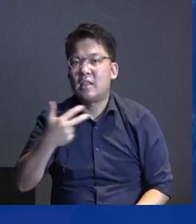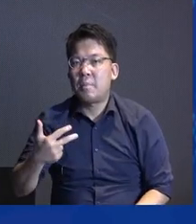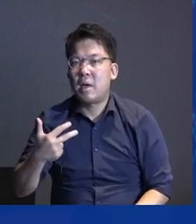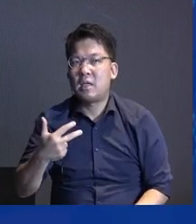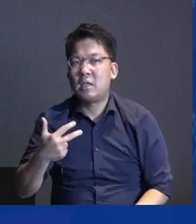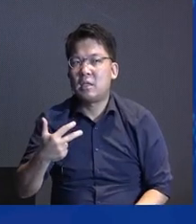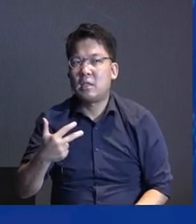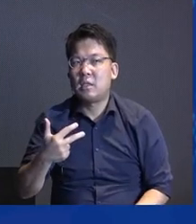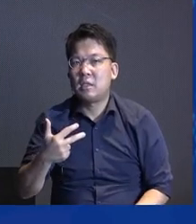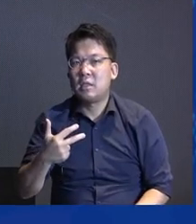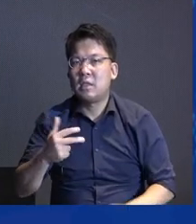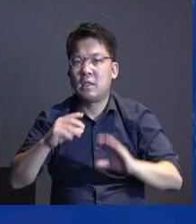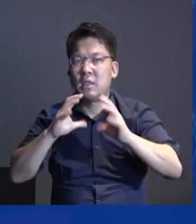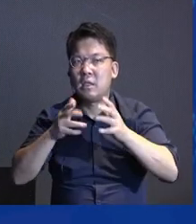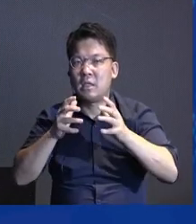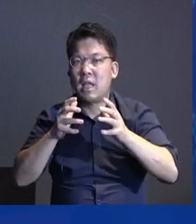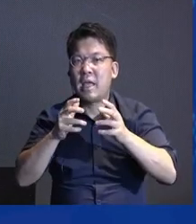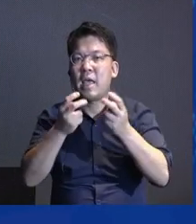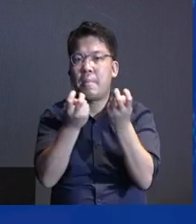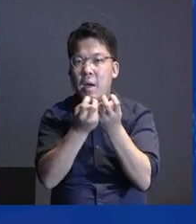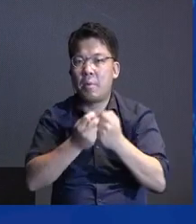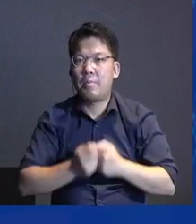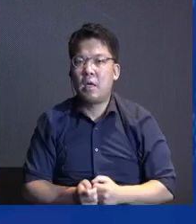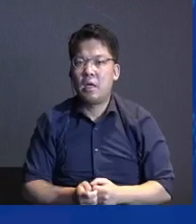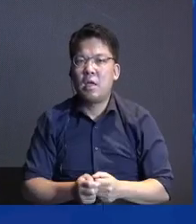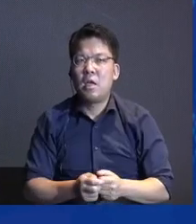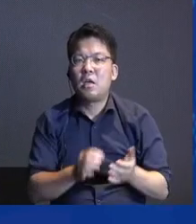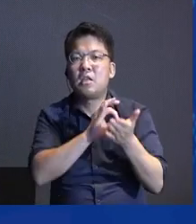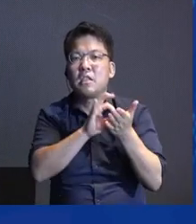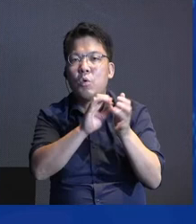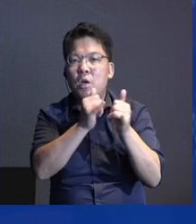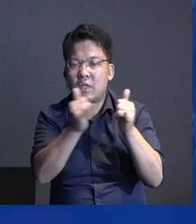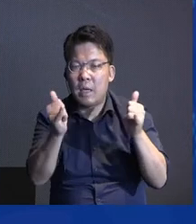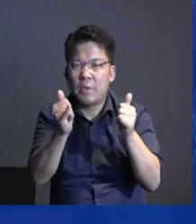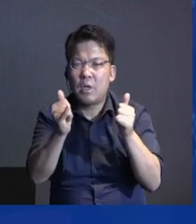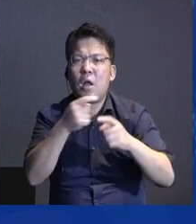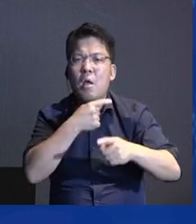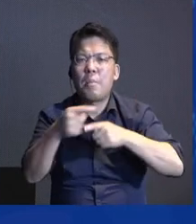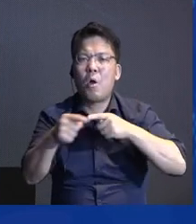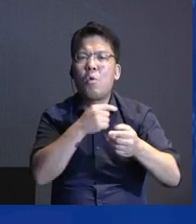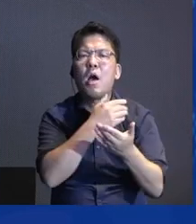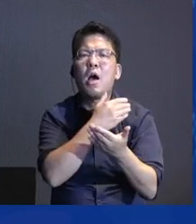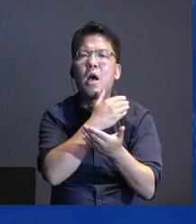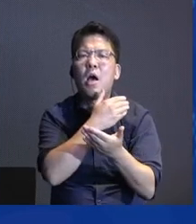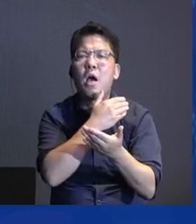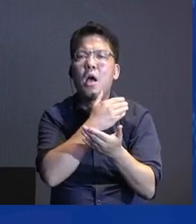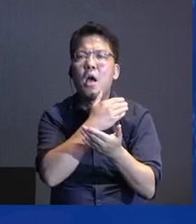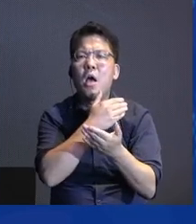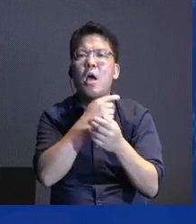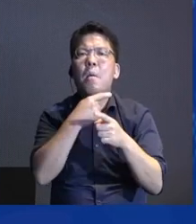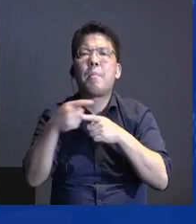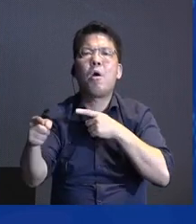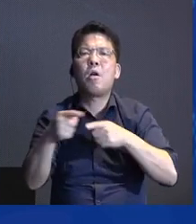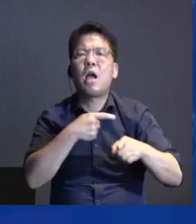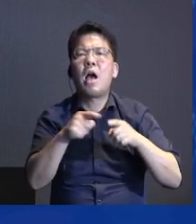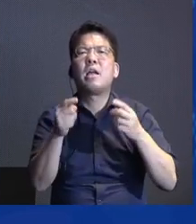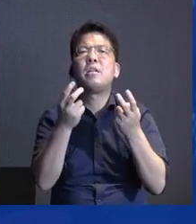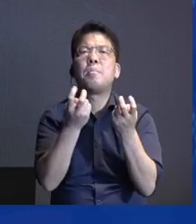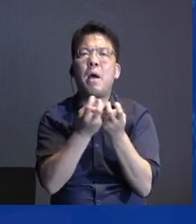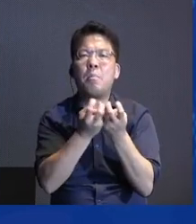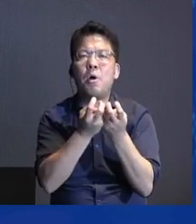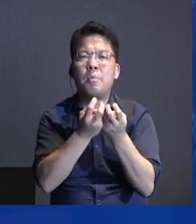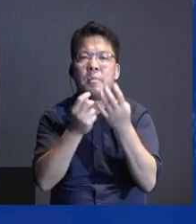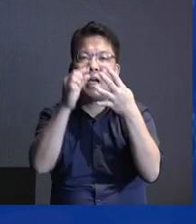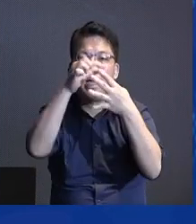users. We learn a lot of things from Denmark, and this one is also kind of the